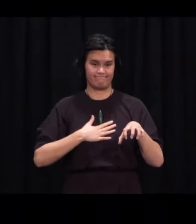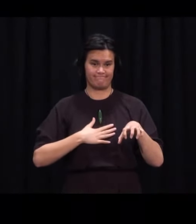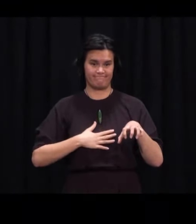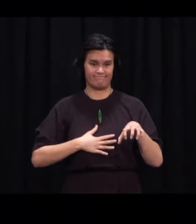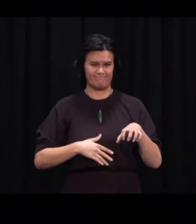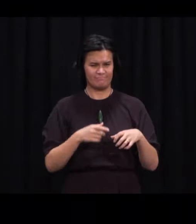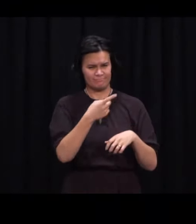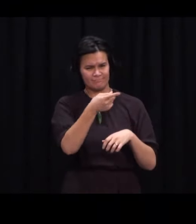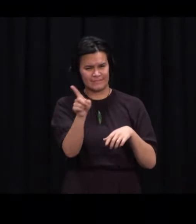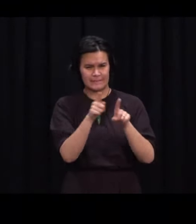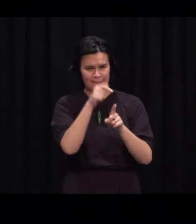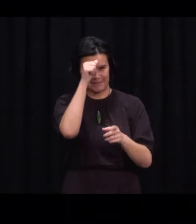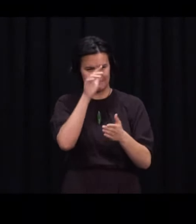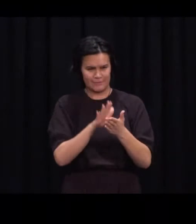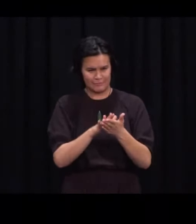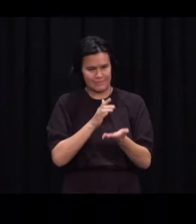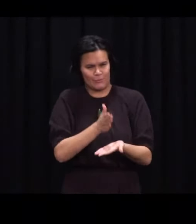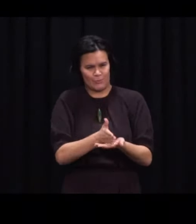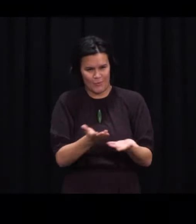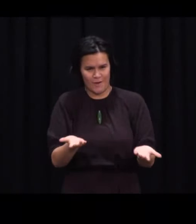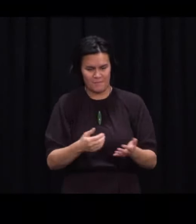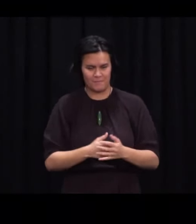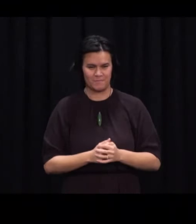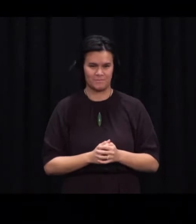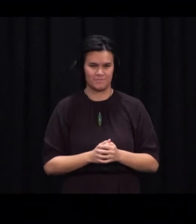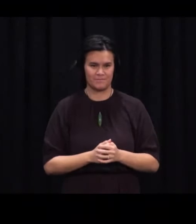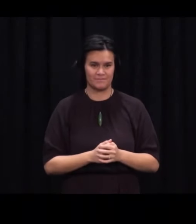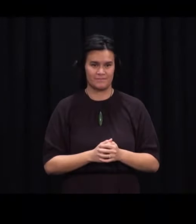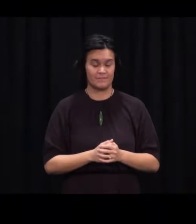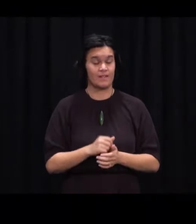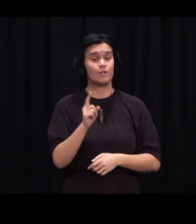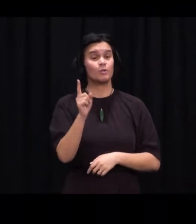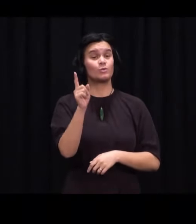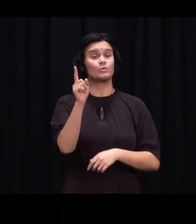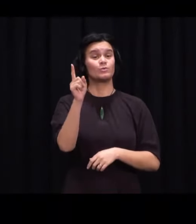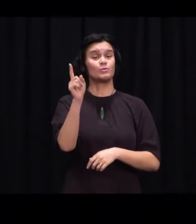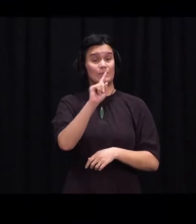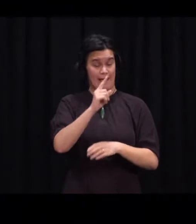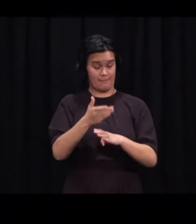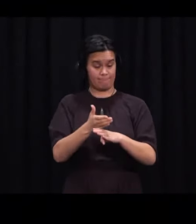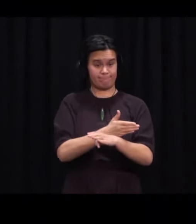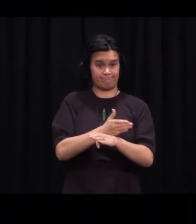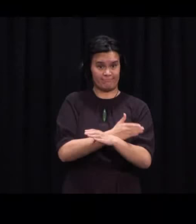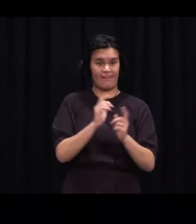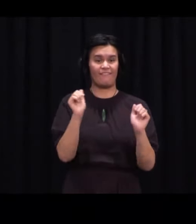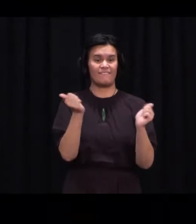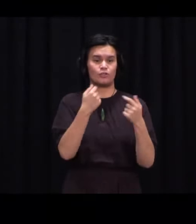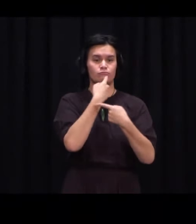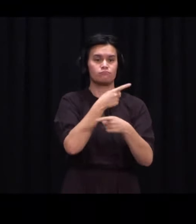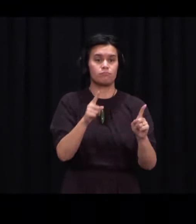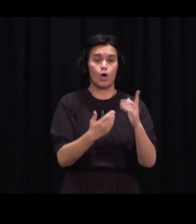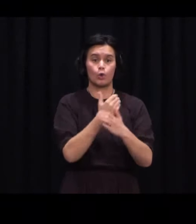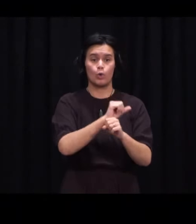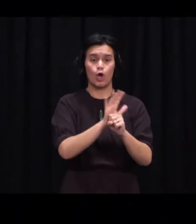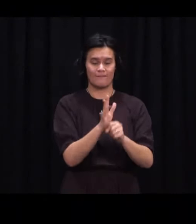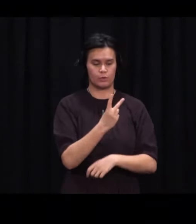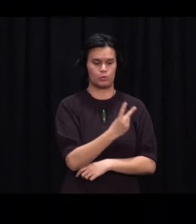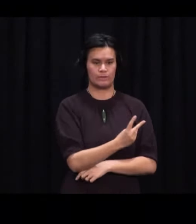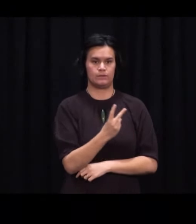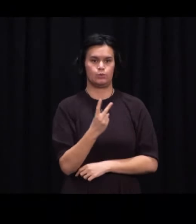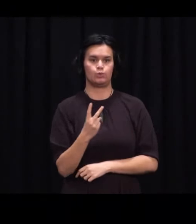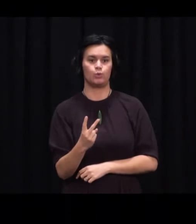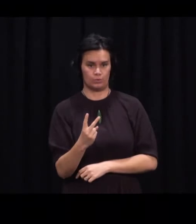of times. As you will have seen earlier today, there are 22 new community cases to report, 3 of